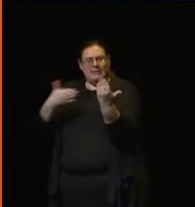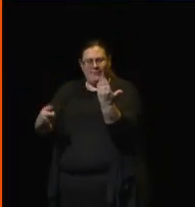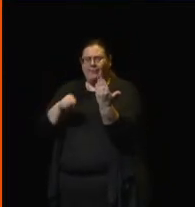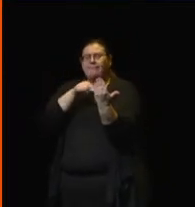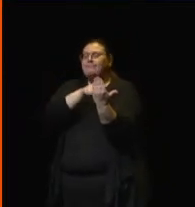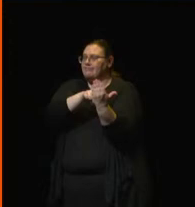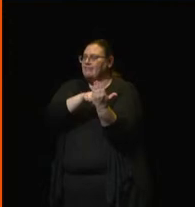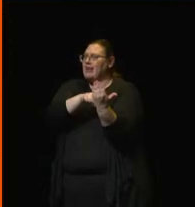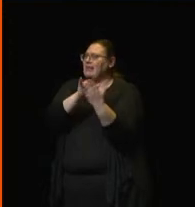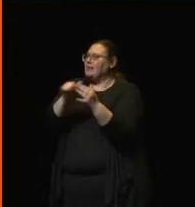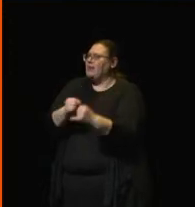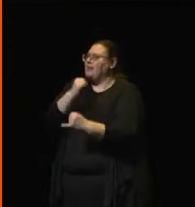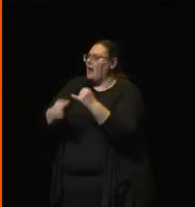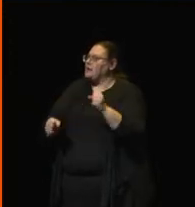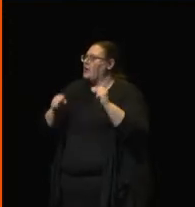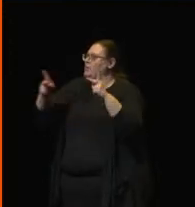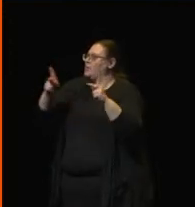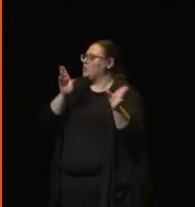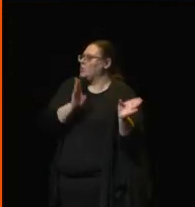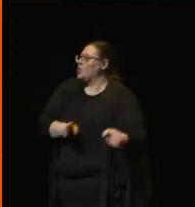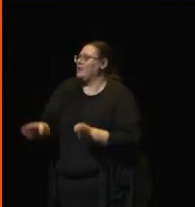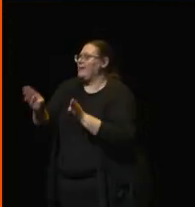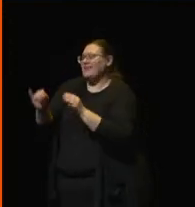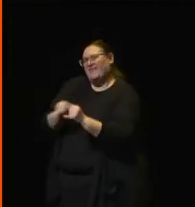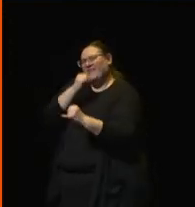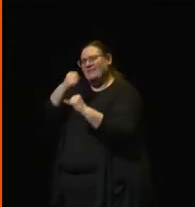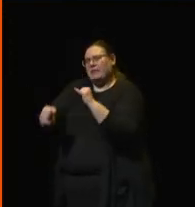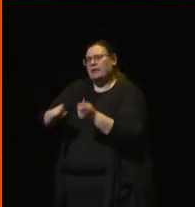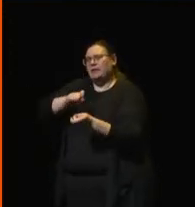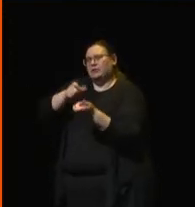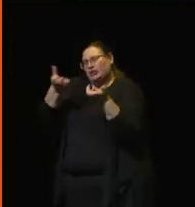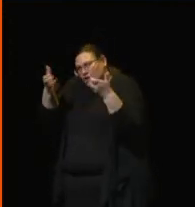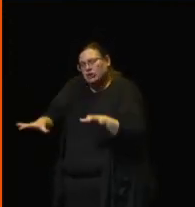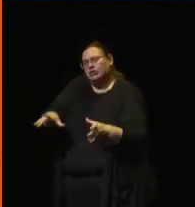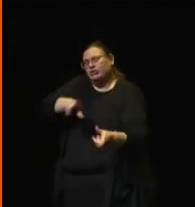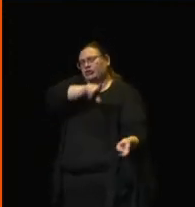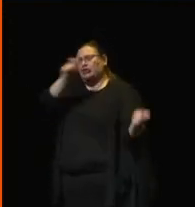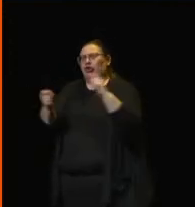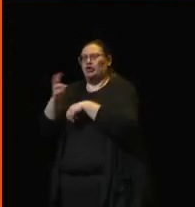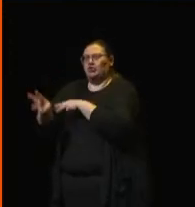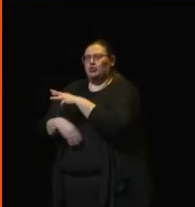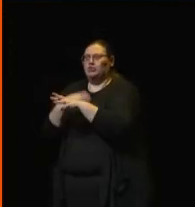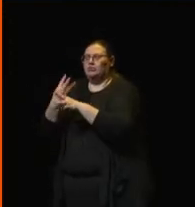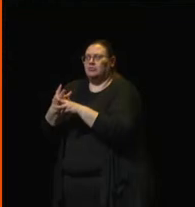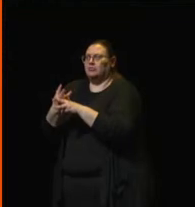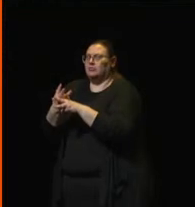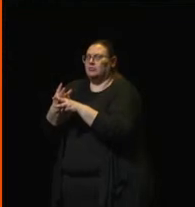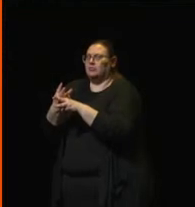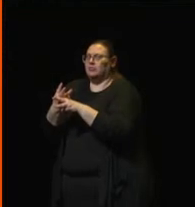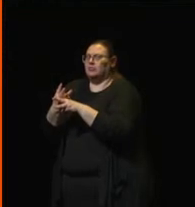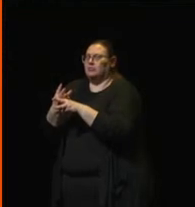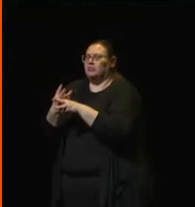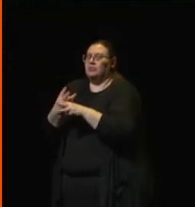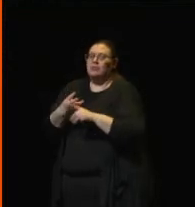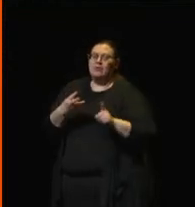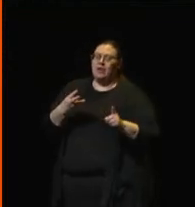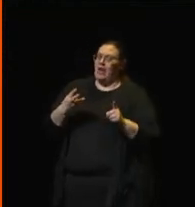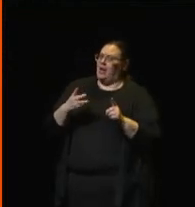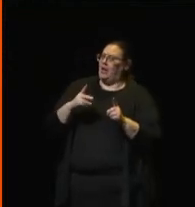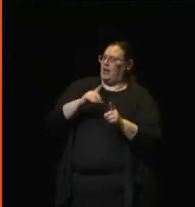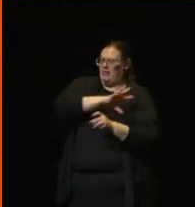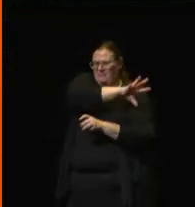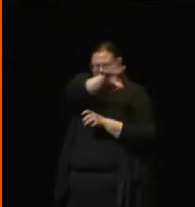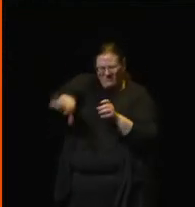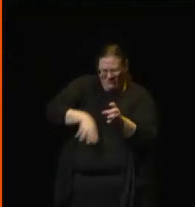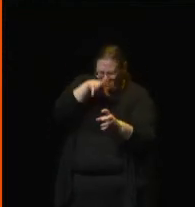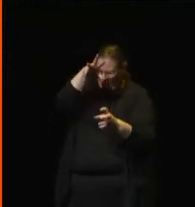organizing opportunity, one final chance to change the world. And he brought all he had to that healthcare